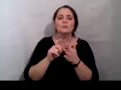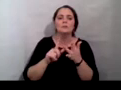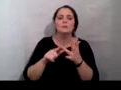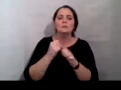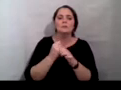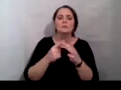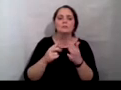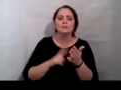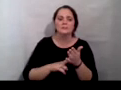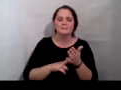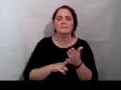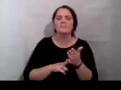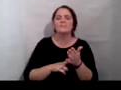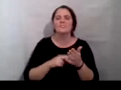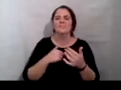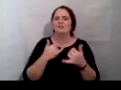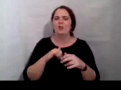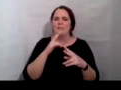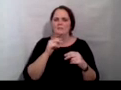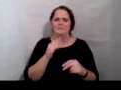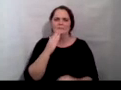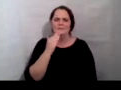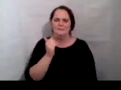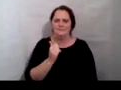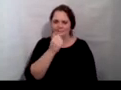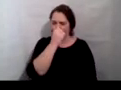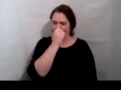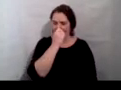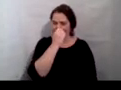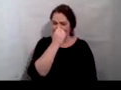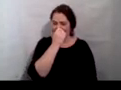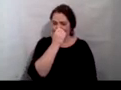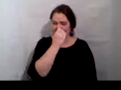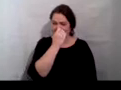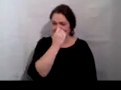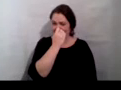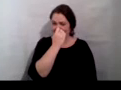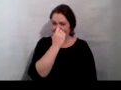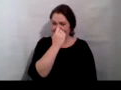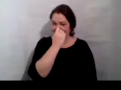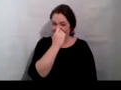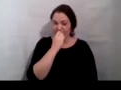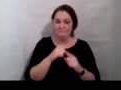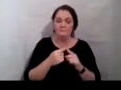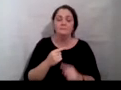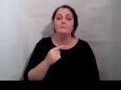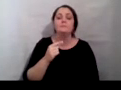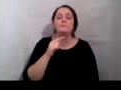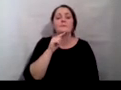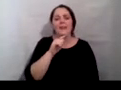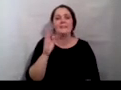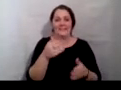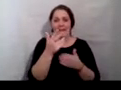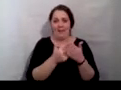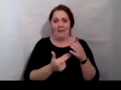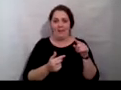Kuchendupen. That's completely wrong, but we'll run with that. And I'll particularly want to draw your attention in this